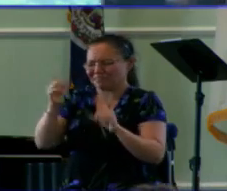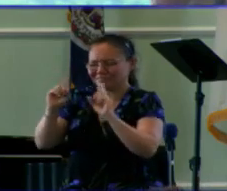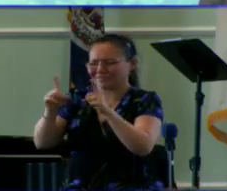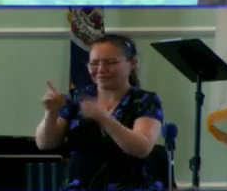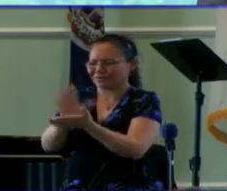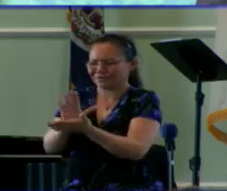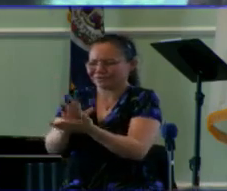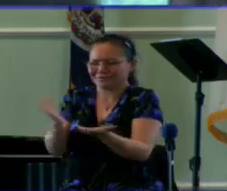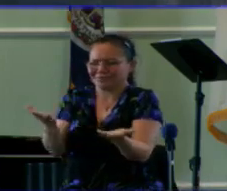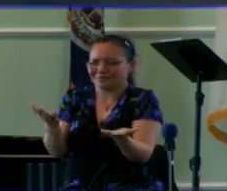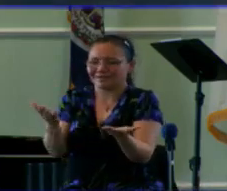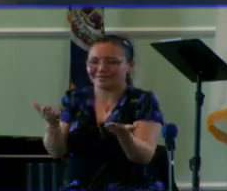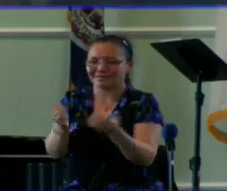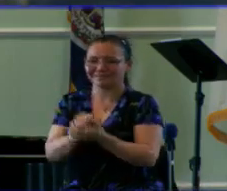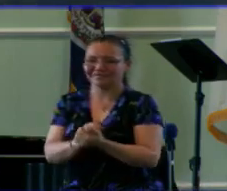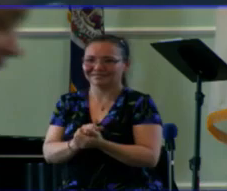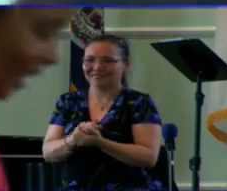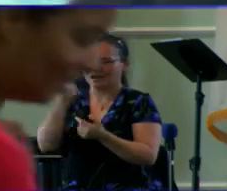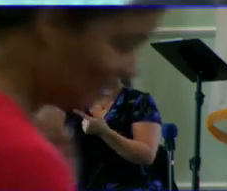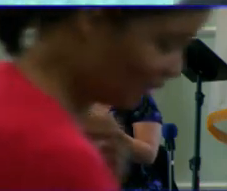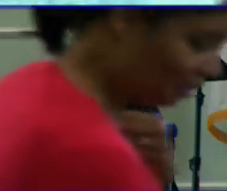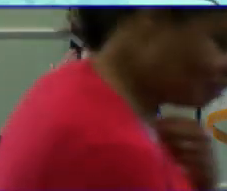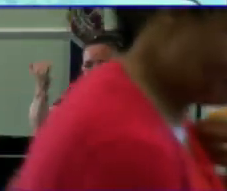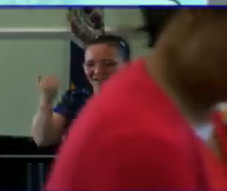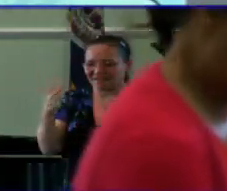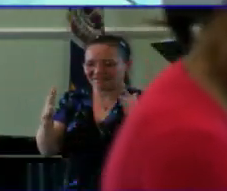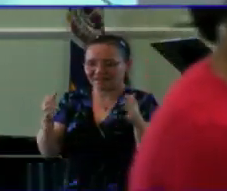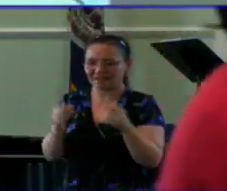You're wasting your time. And so